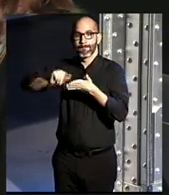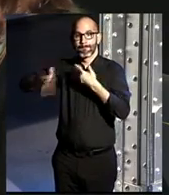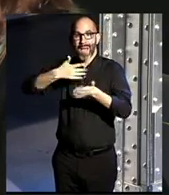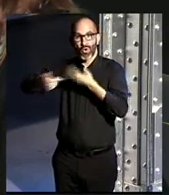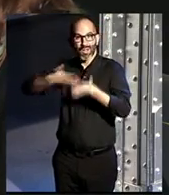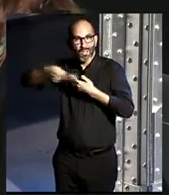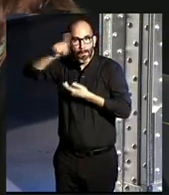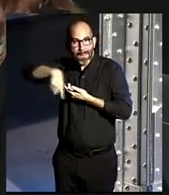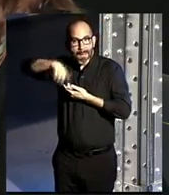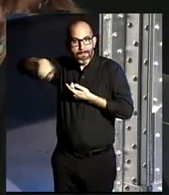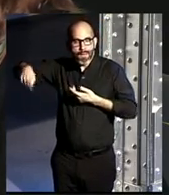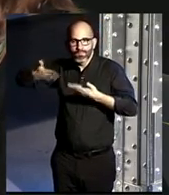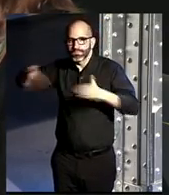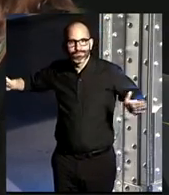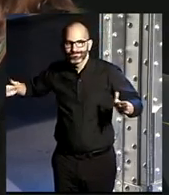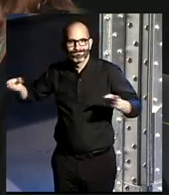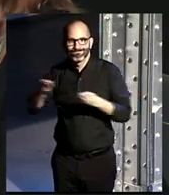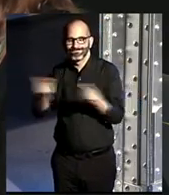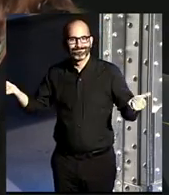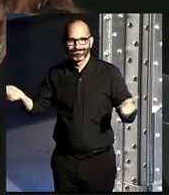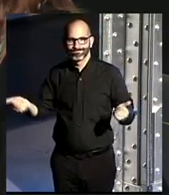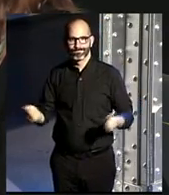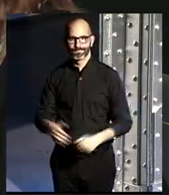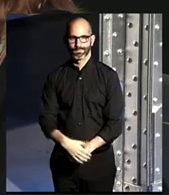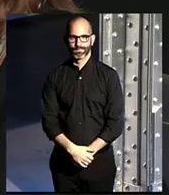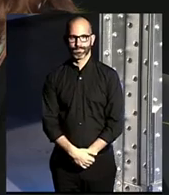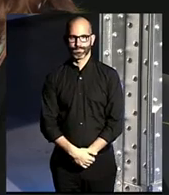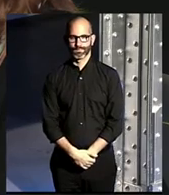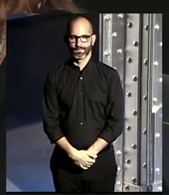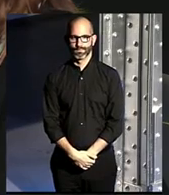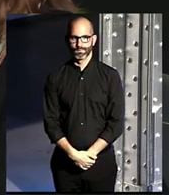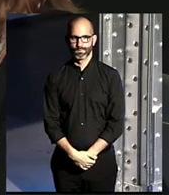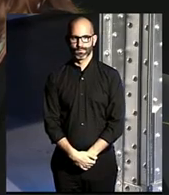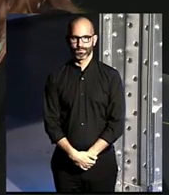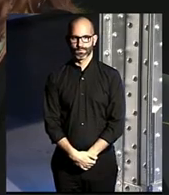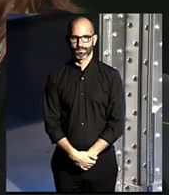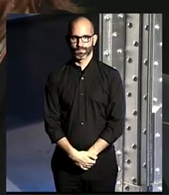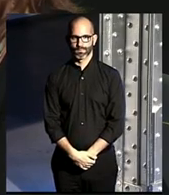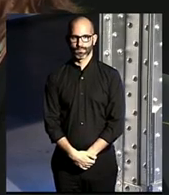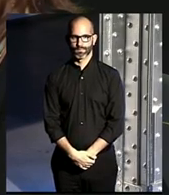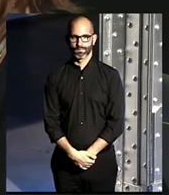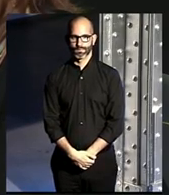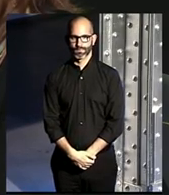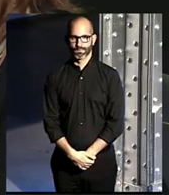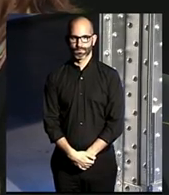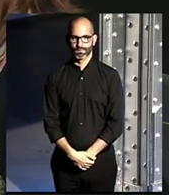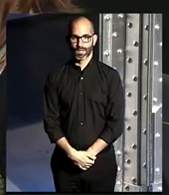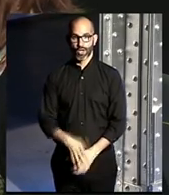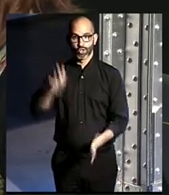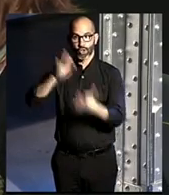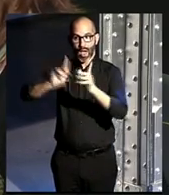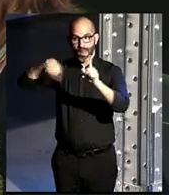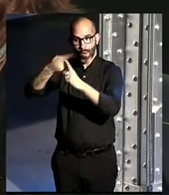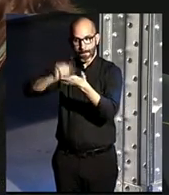meses. And when it was returned, it had been used a lot. Cuando volvió a aparecer estaba